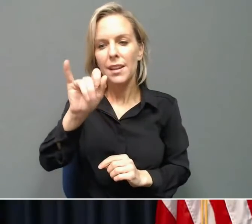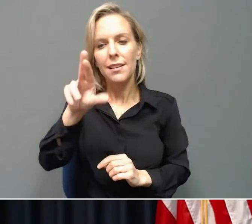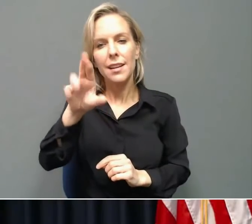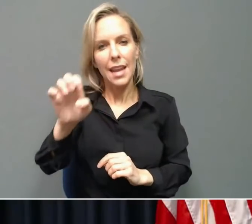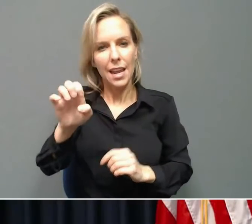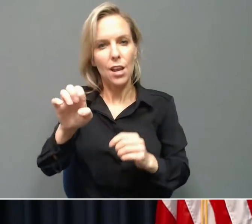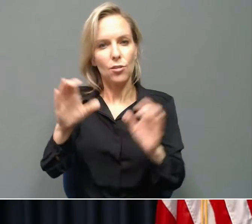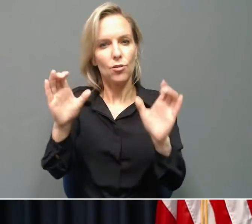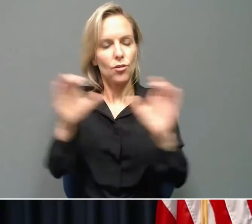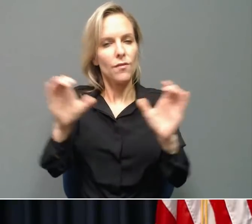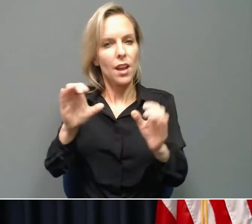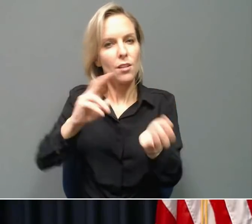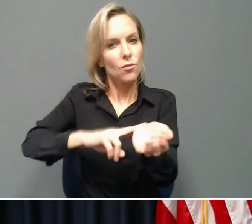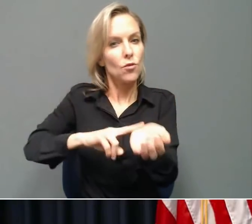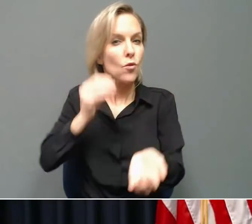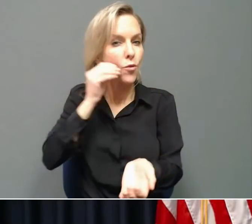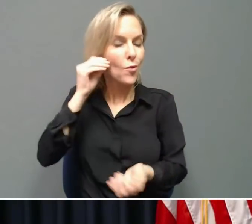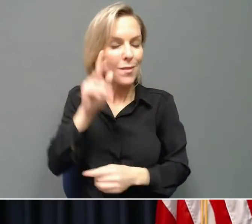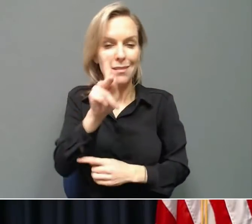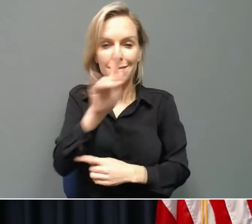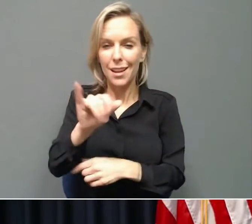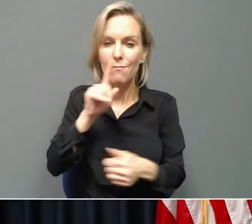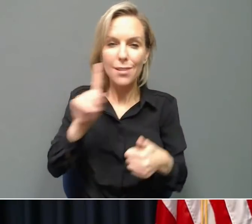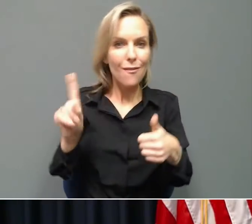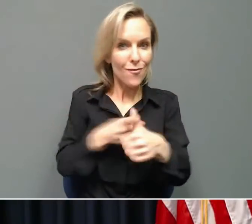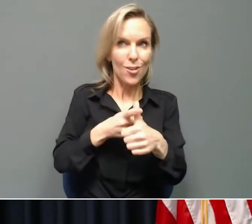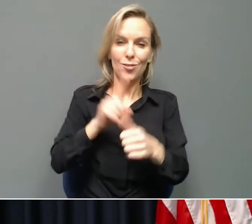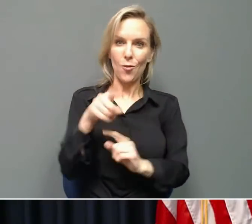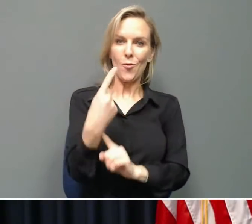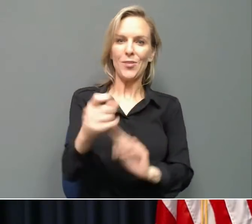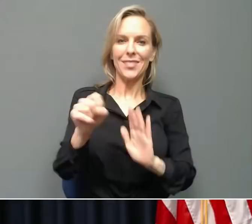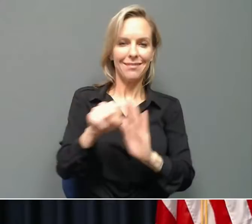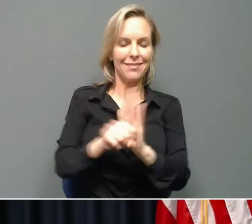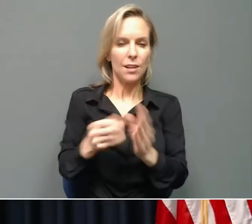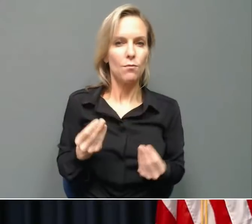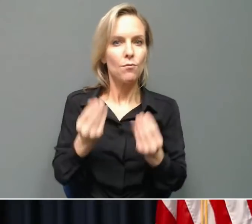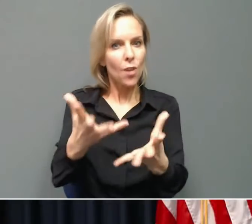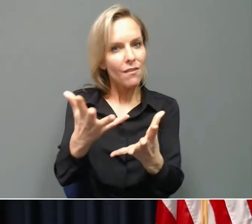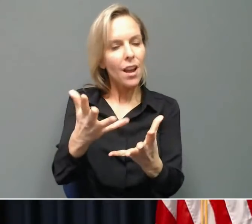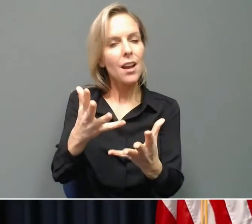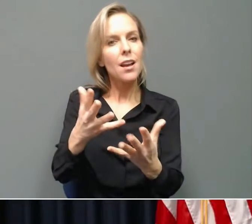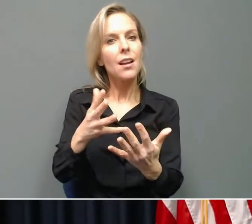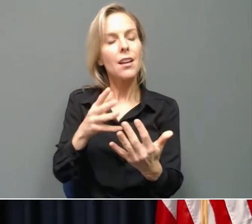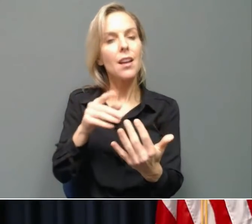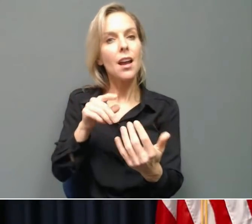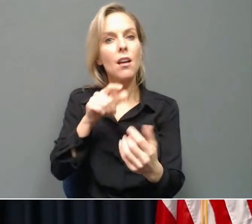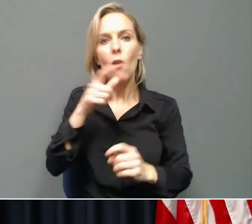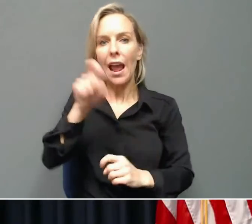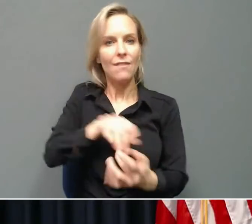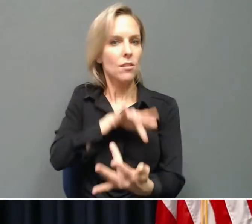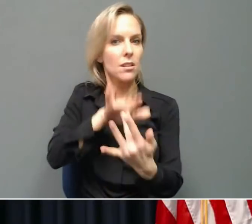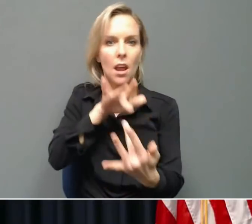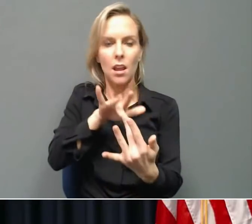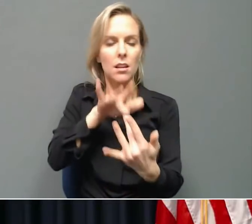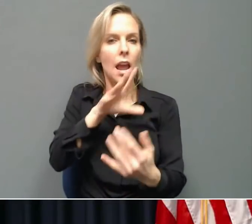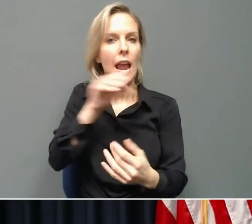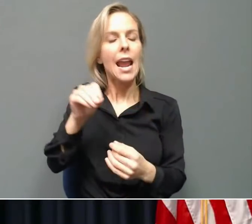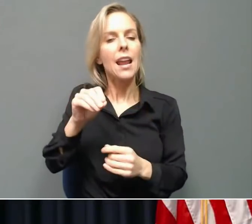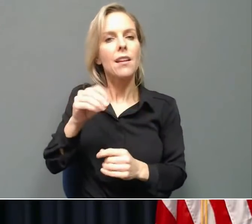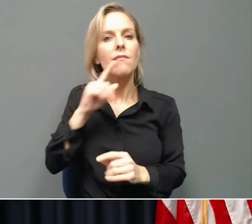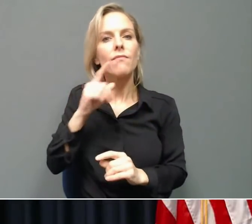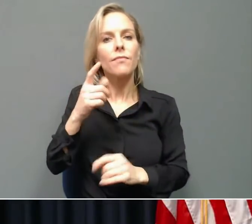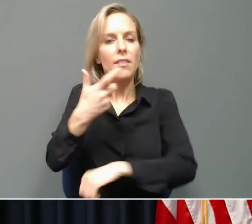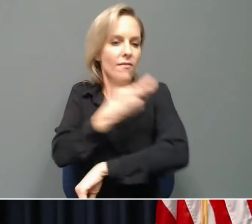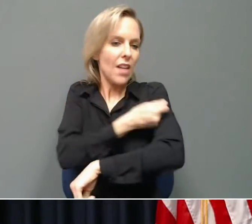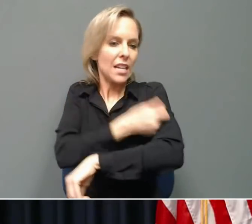homes. Kentucky will be the first and only state to provide contactless devices and vaccine tracking that will help reduce